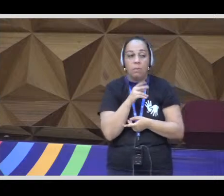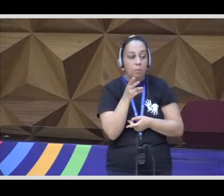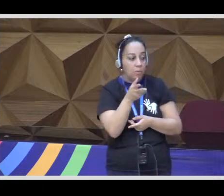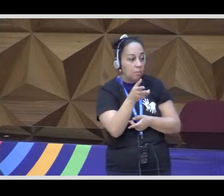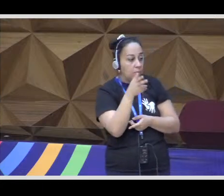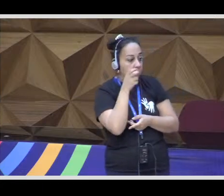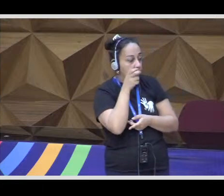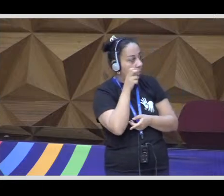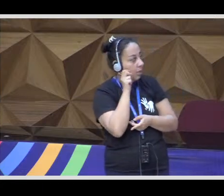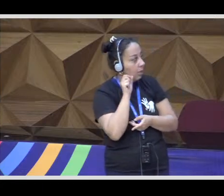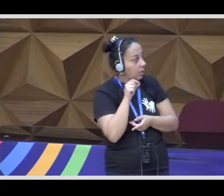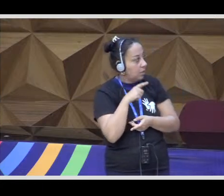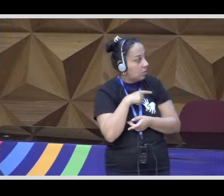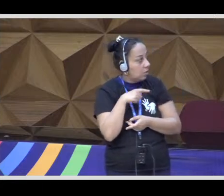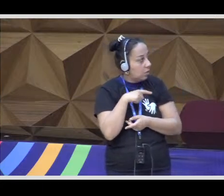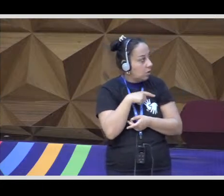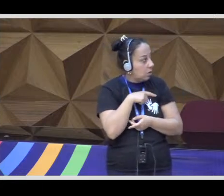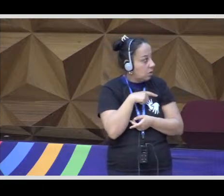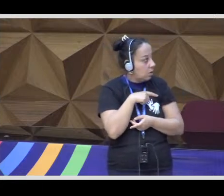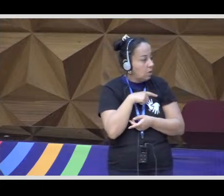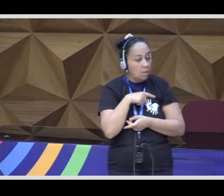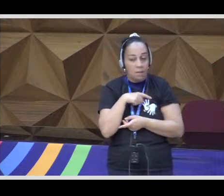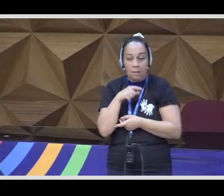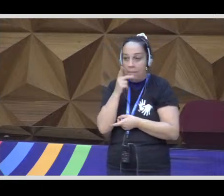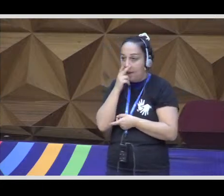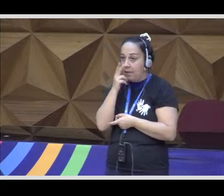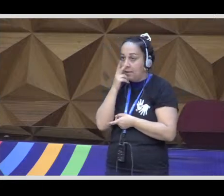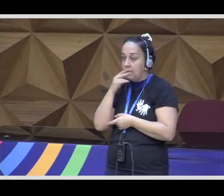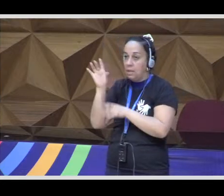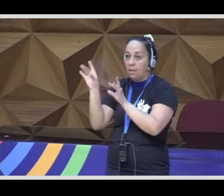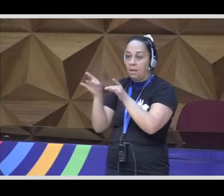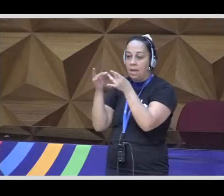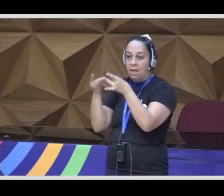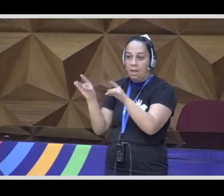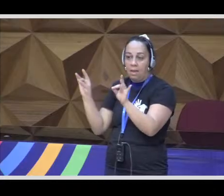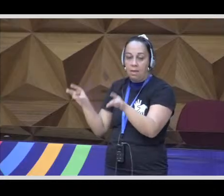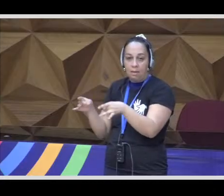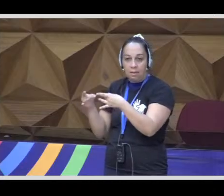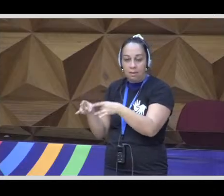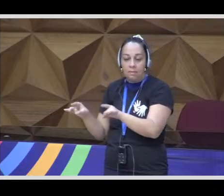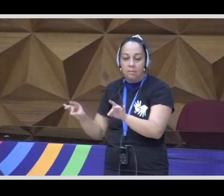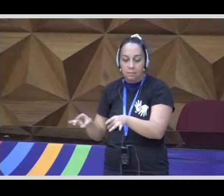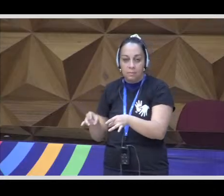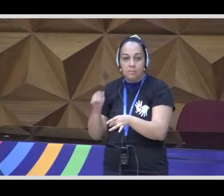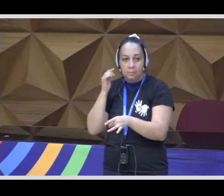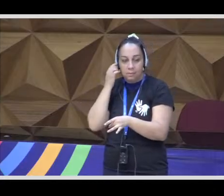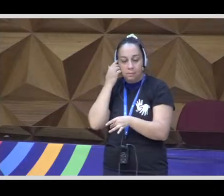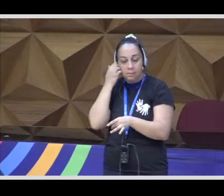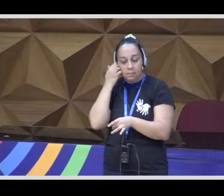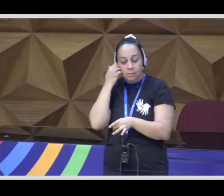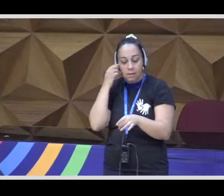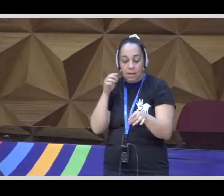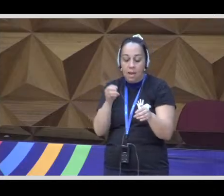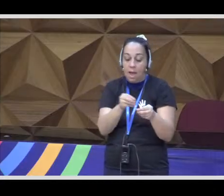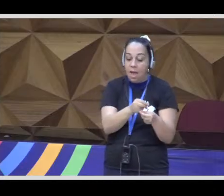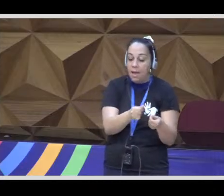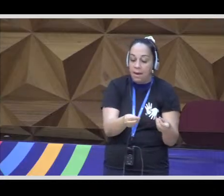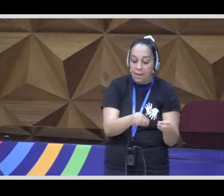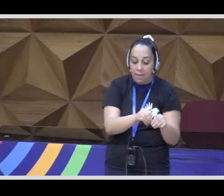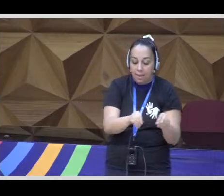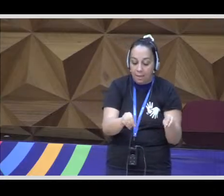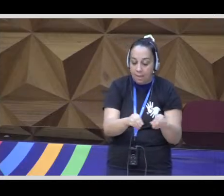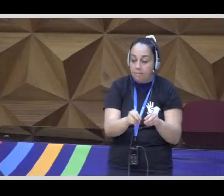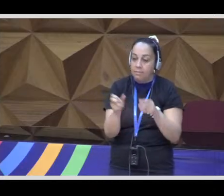we had the snowflakes moving around, or in a sandy scene we had like sand grains blowing around, but they would just